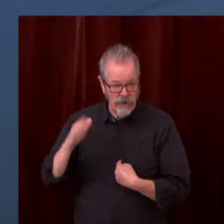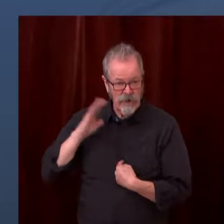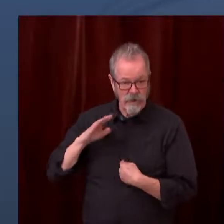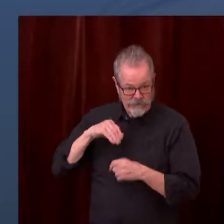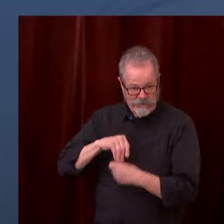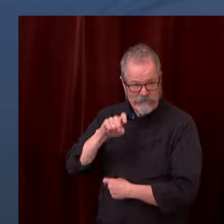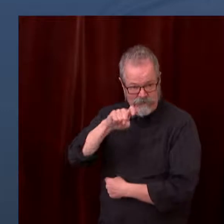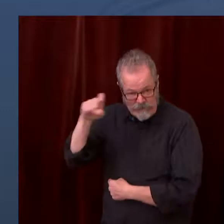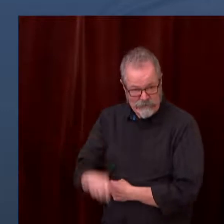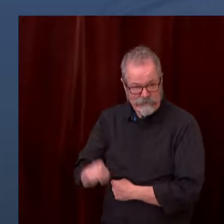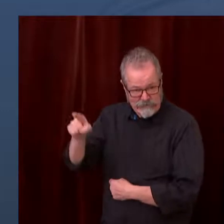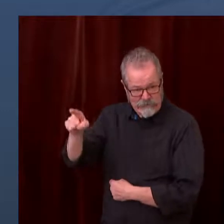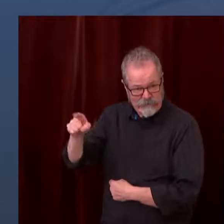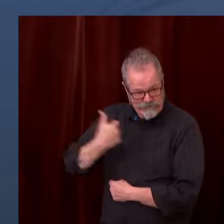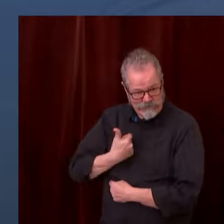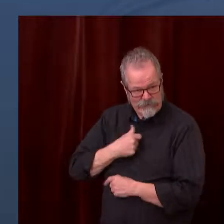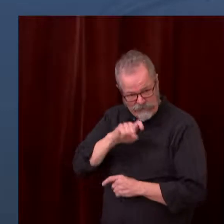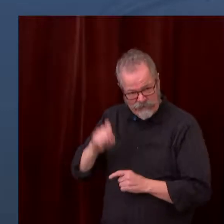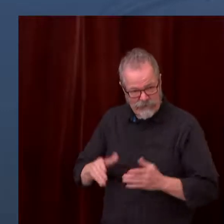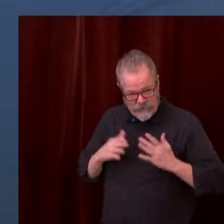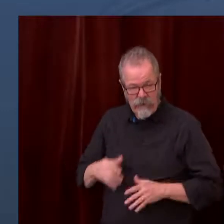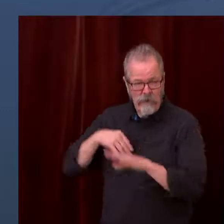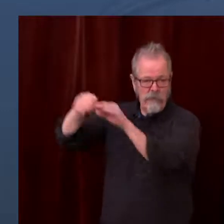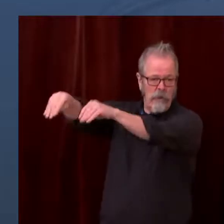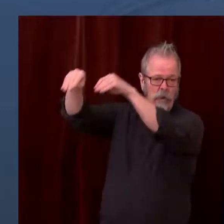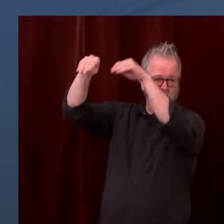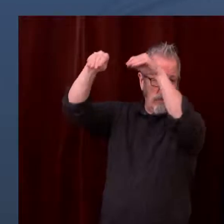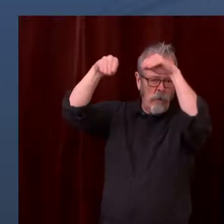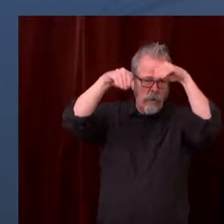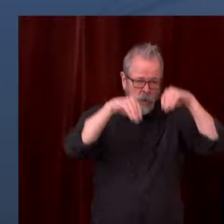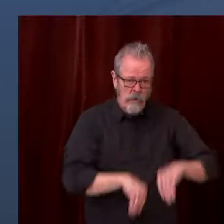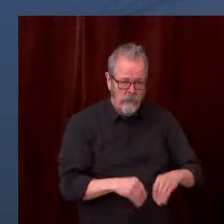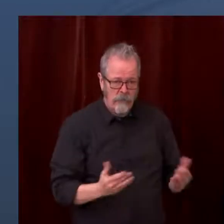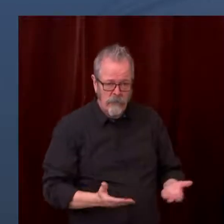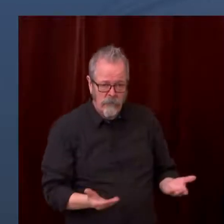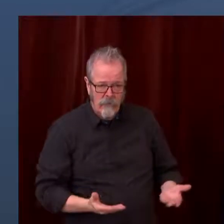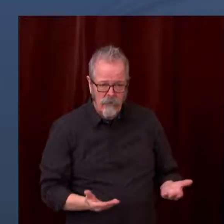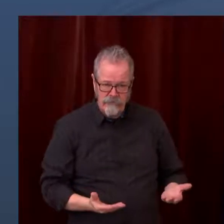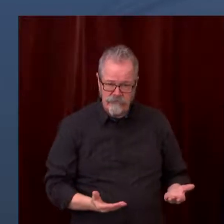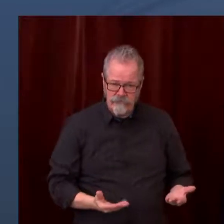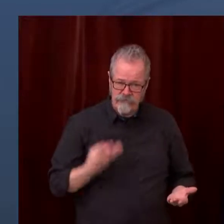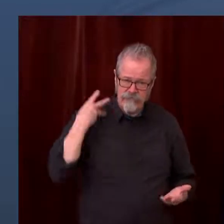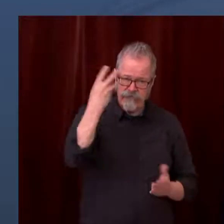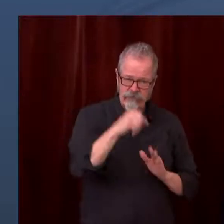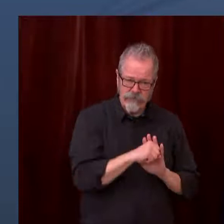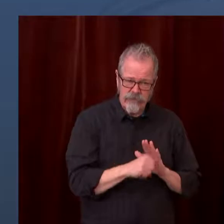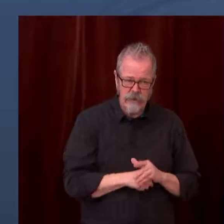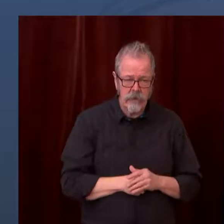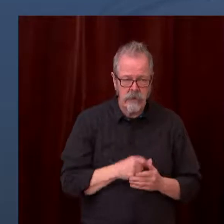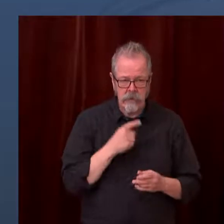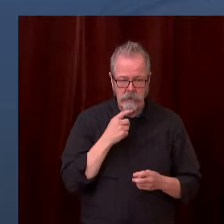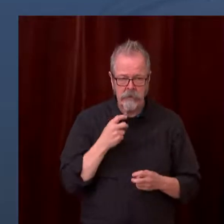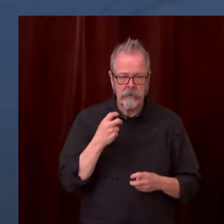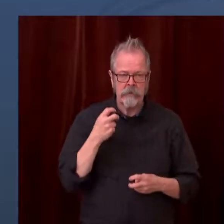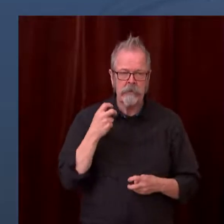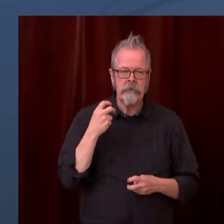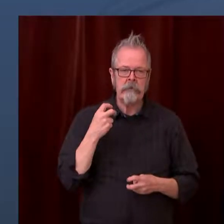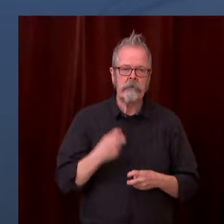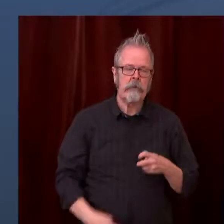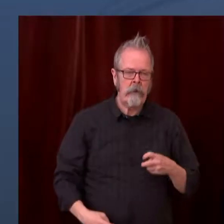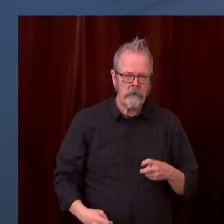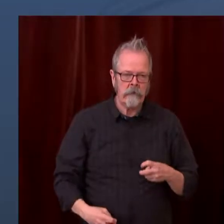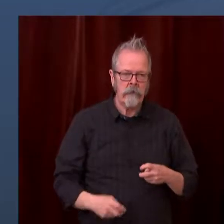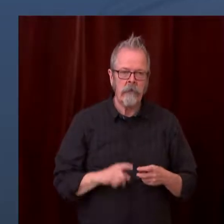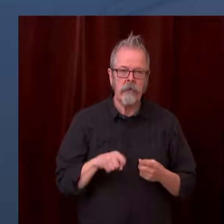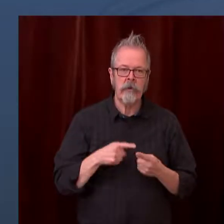health standpoint when, you know, all of our public health folks on the ground are trying to do everything they can. And then you start